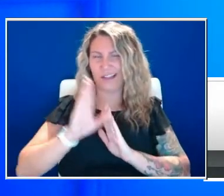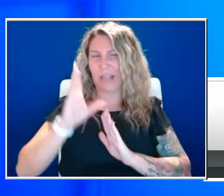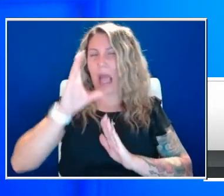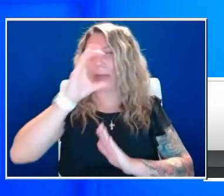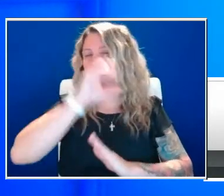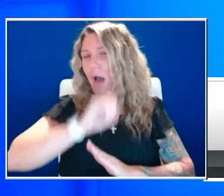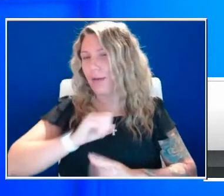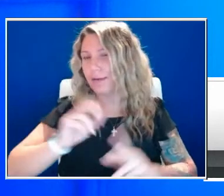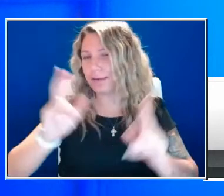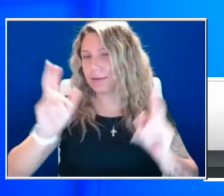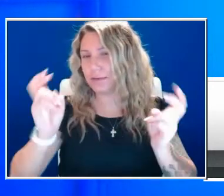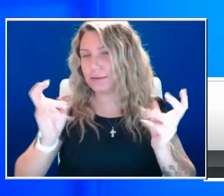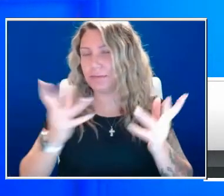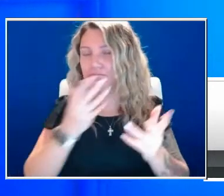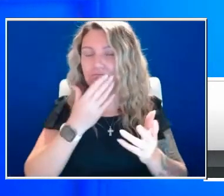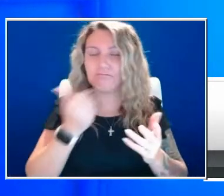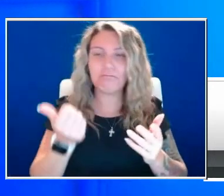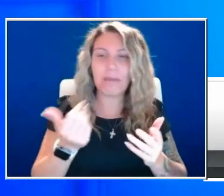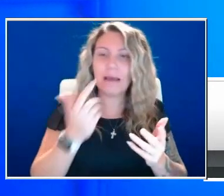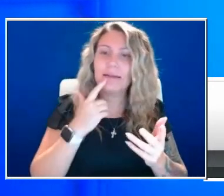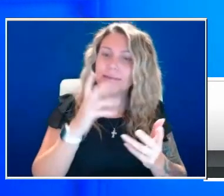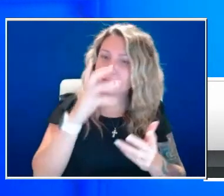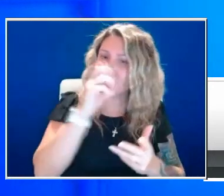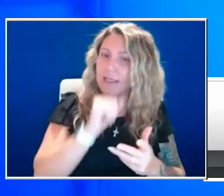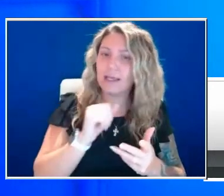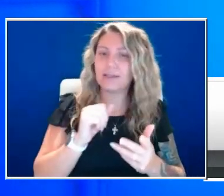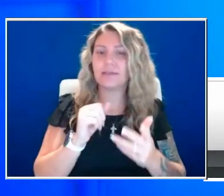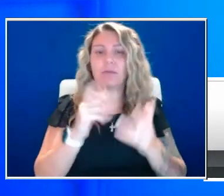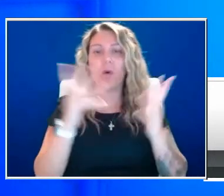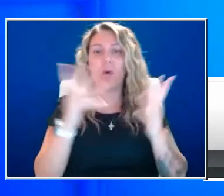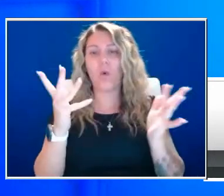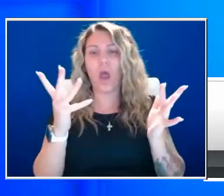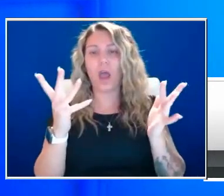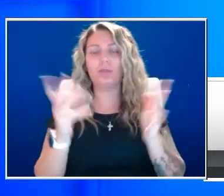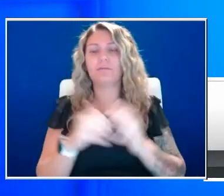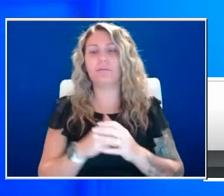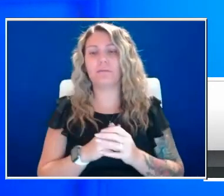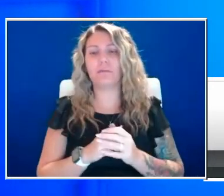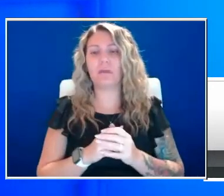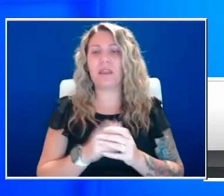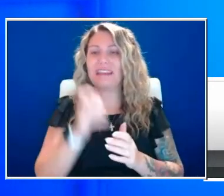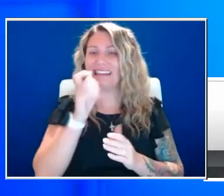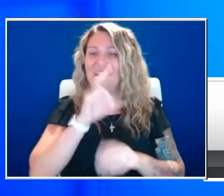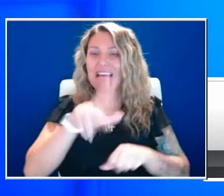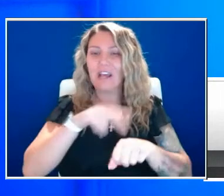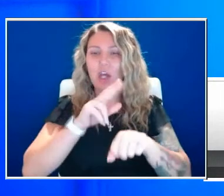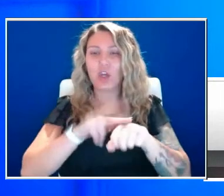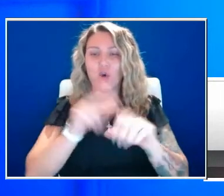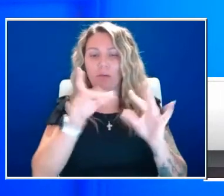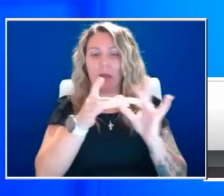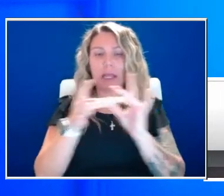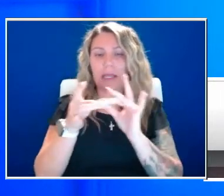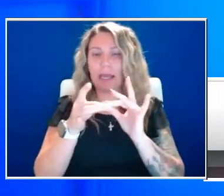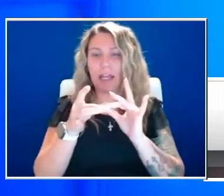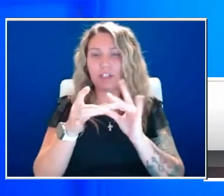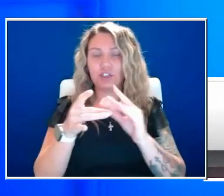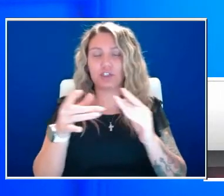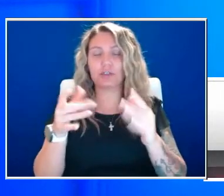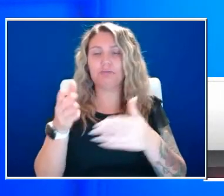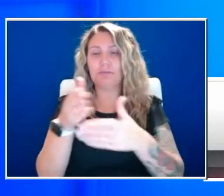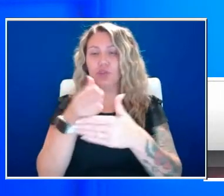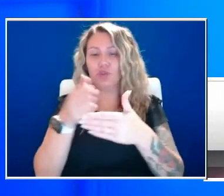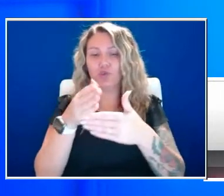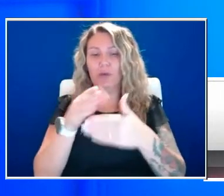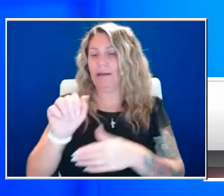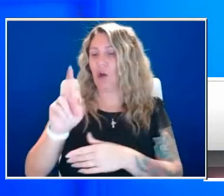best guesses. But the best guess is that an abnormal connection between an artery and a vein with no intervening capillaries.